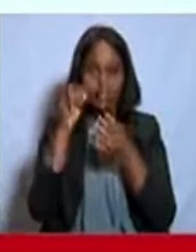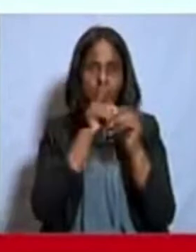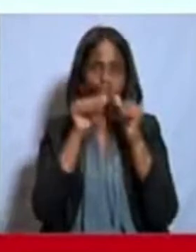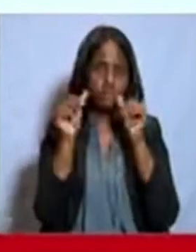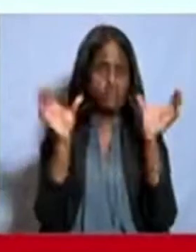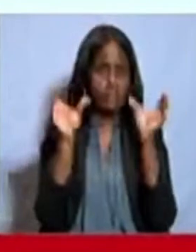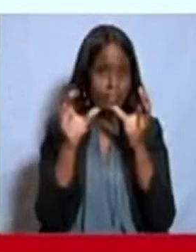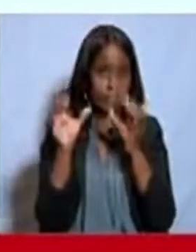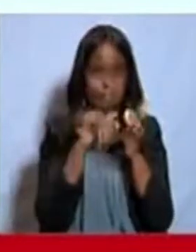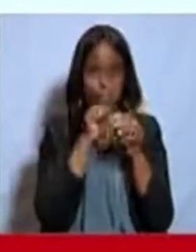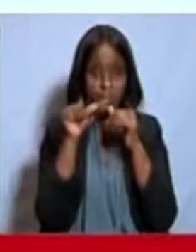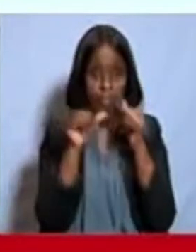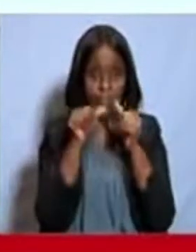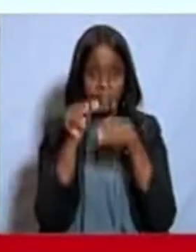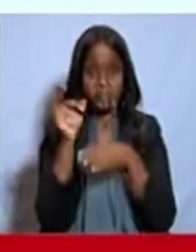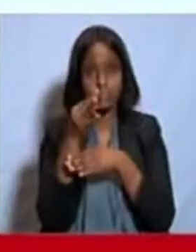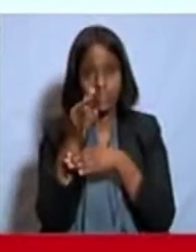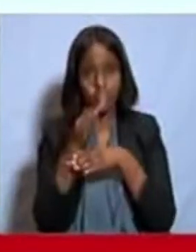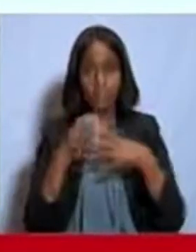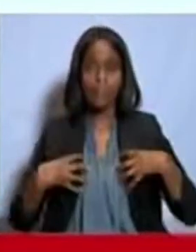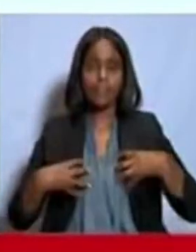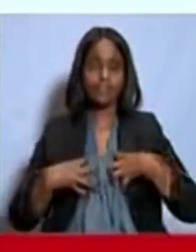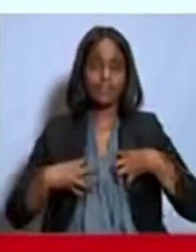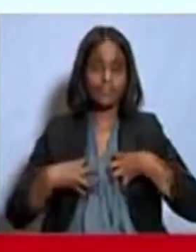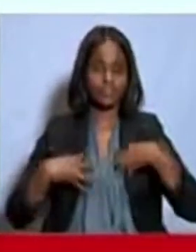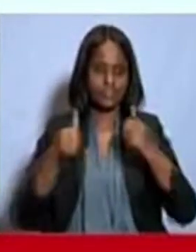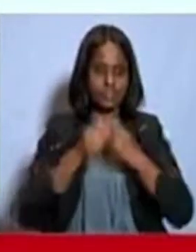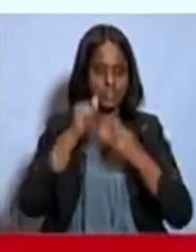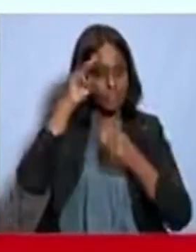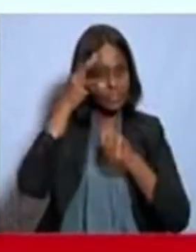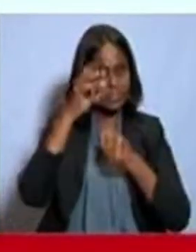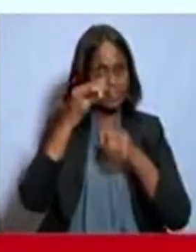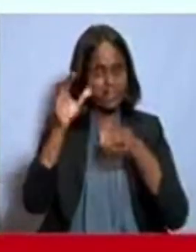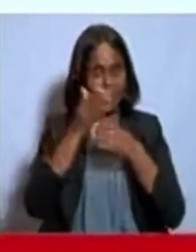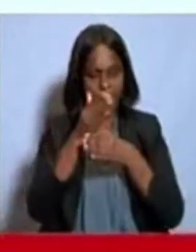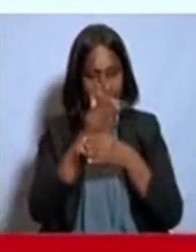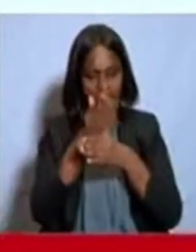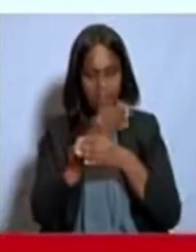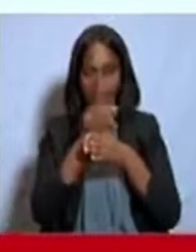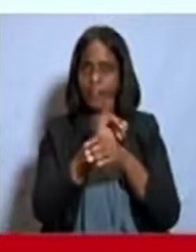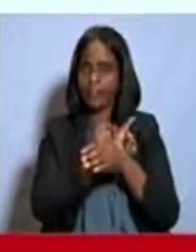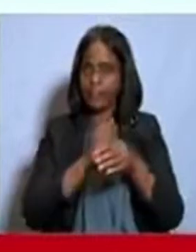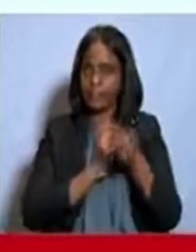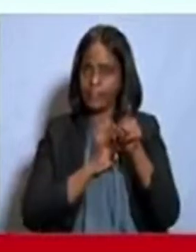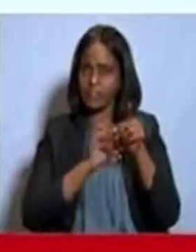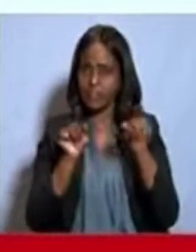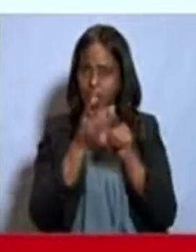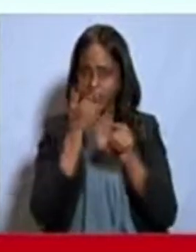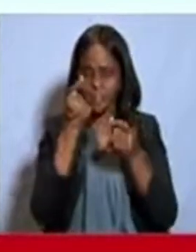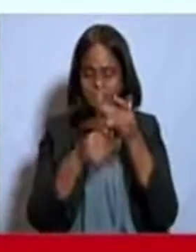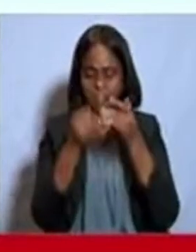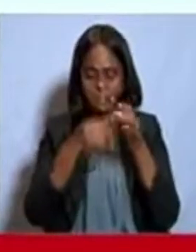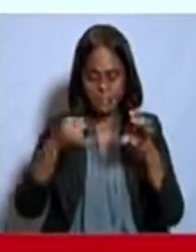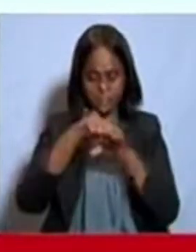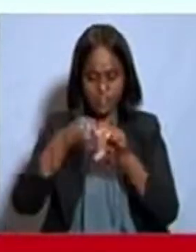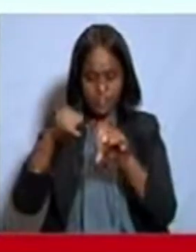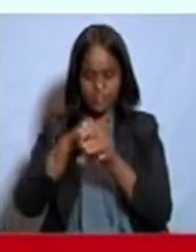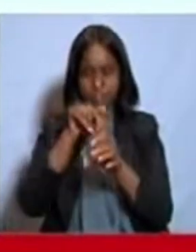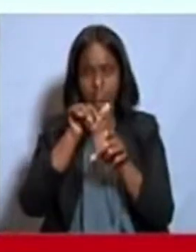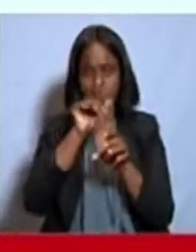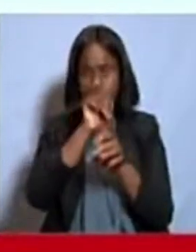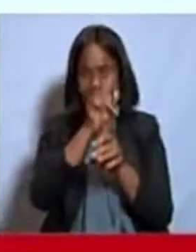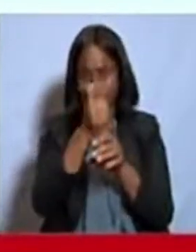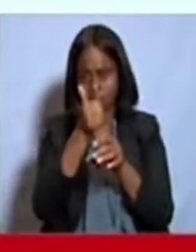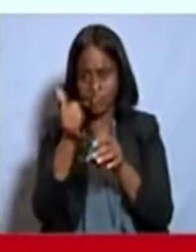Agriculture, Ministry of Fisheries and Livestock, and Ministry of Commerce, Trade and Industry to engage each other to give